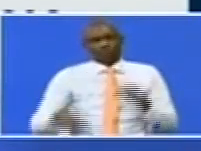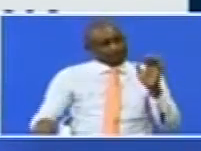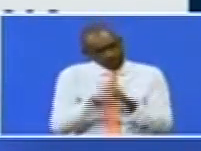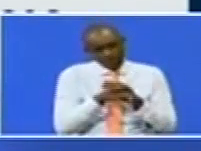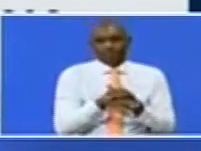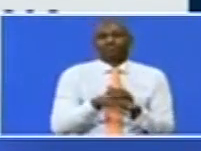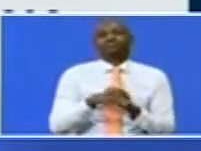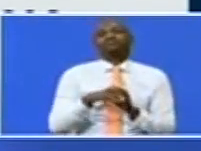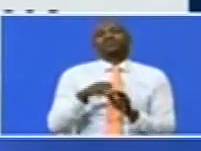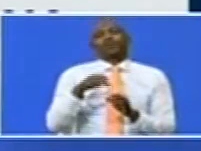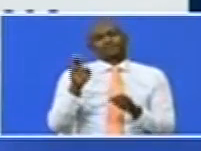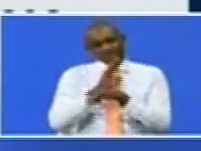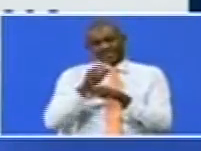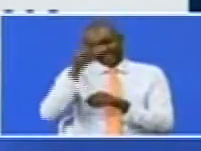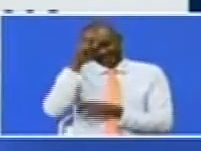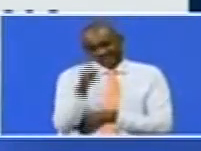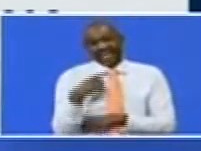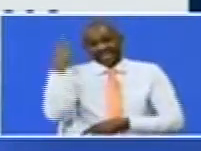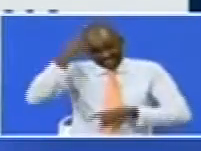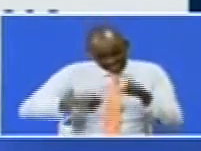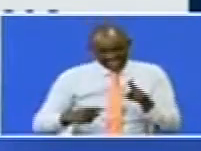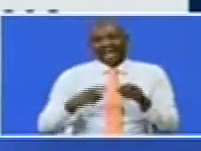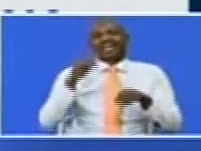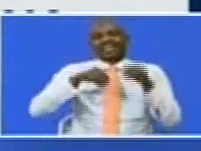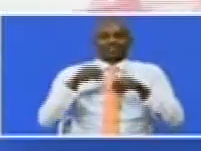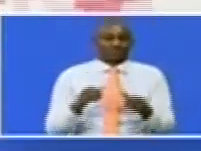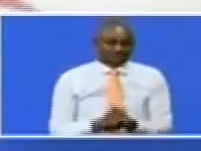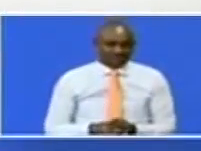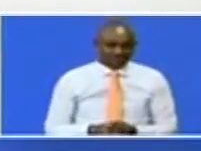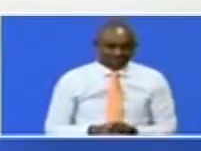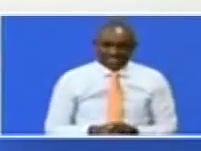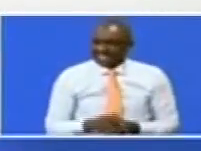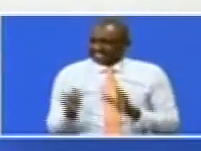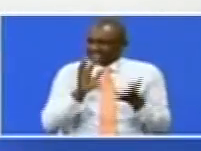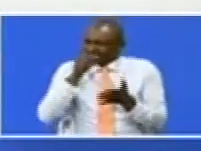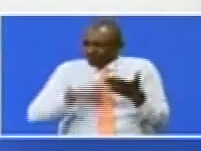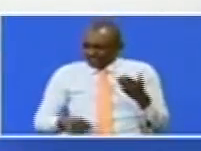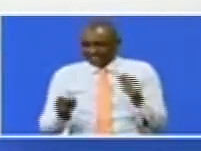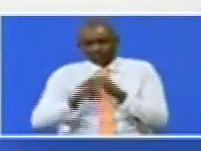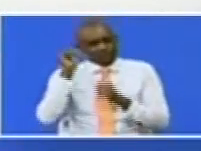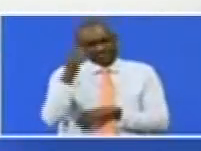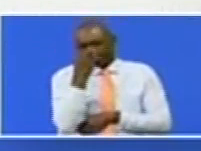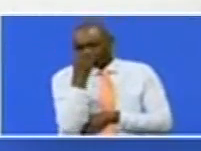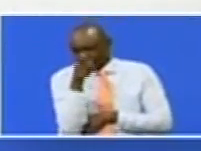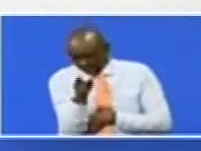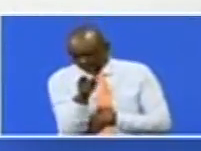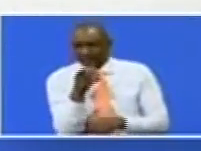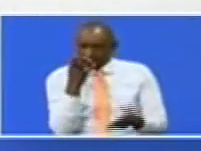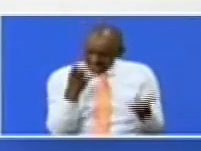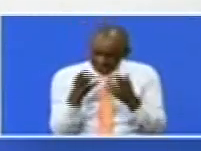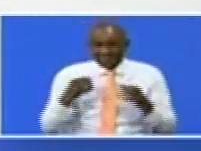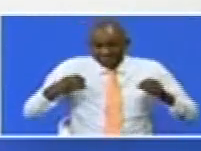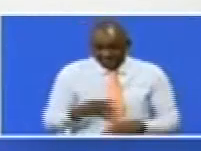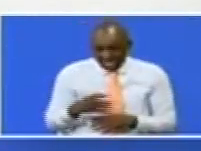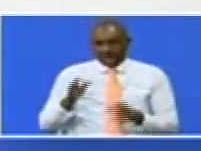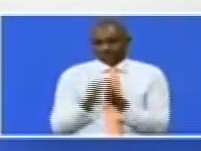Governor Isaac Ruto in next year's general election. It seems Deputy President William Ruto might have been shaken by